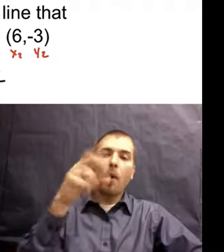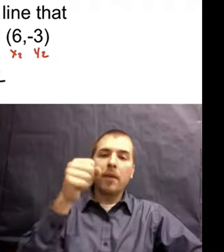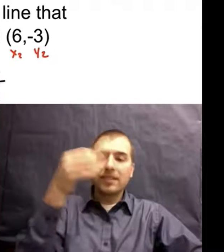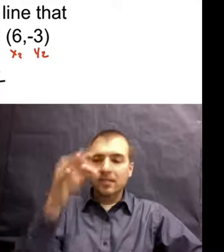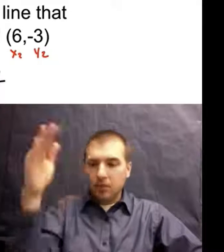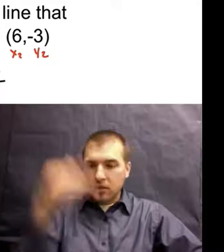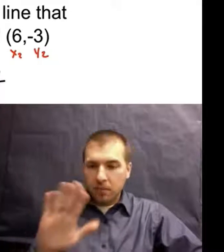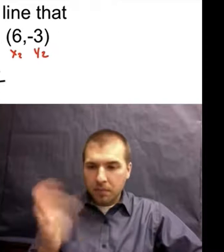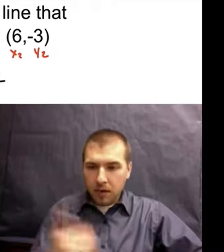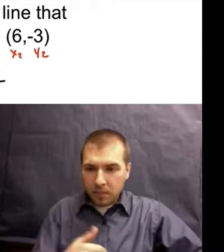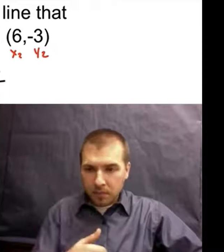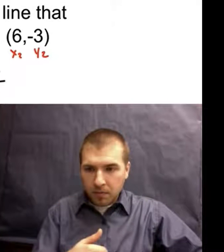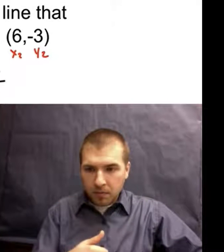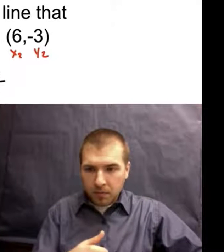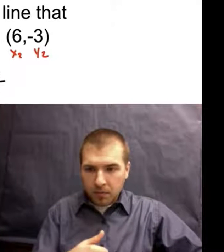is what's left, or